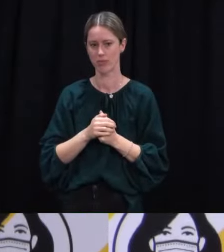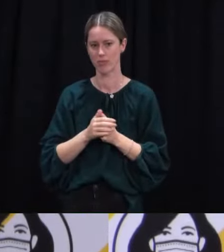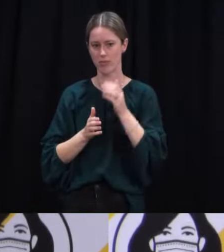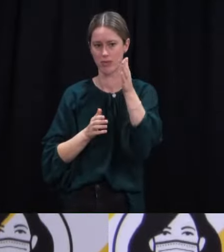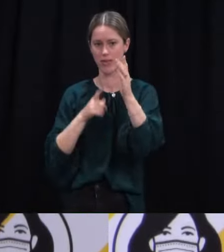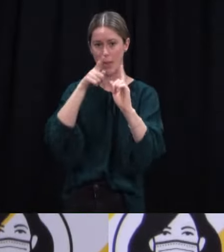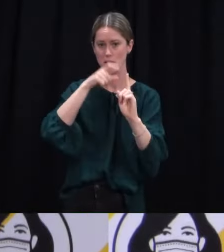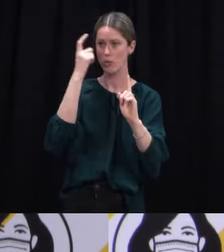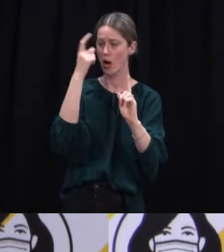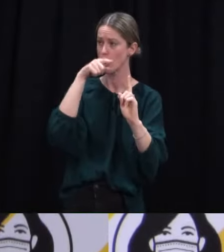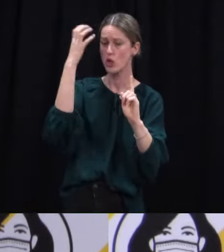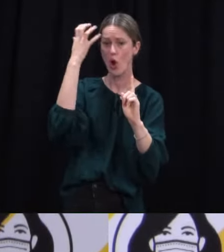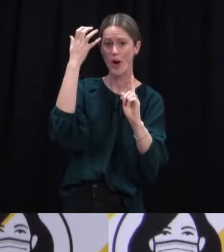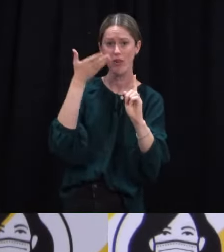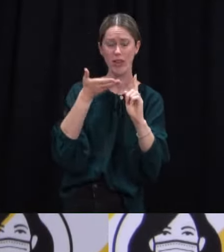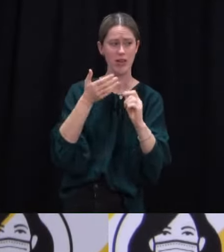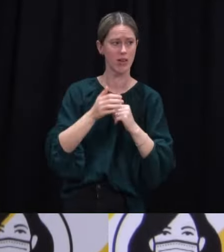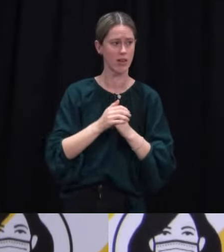worried. Are you sorry?